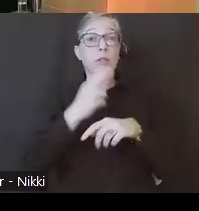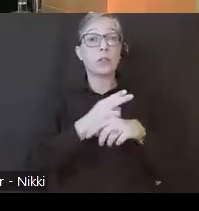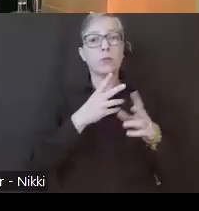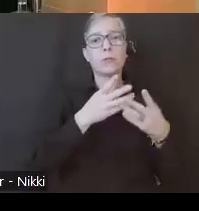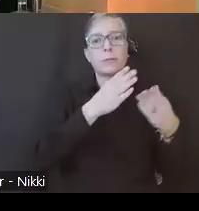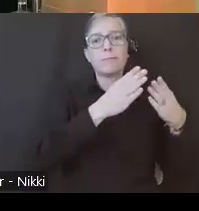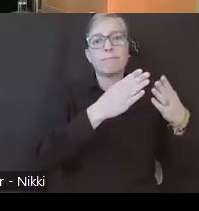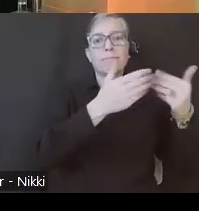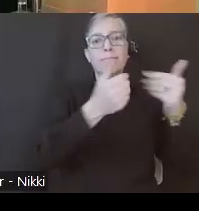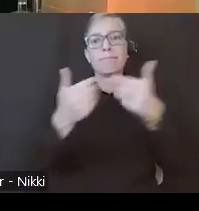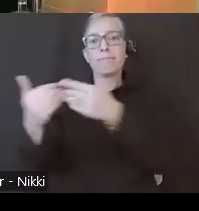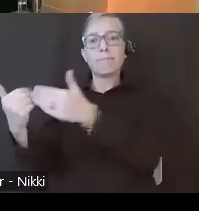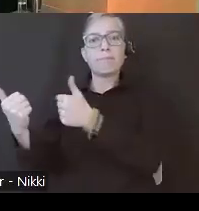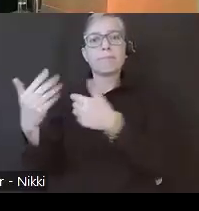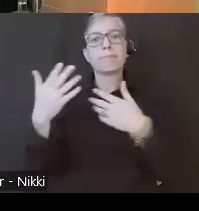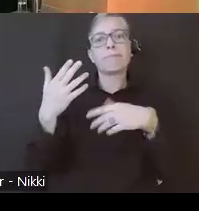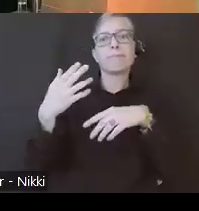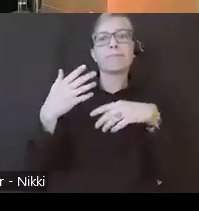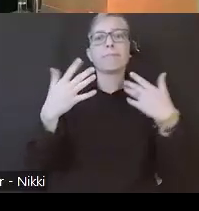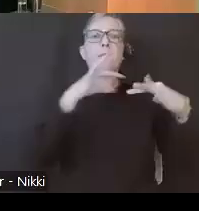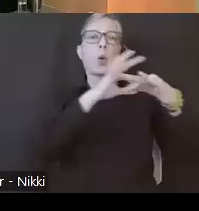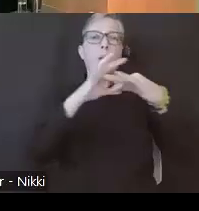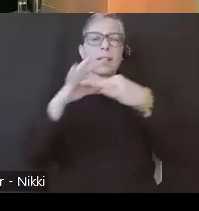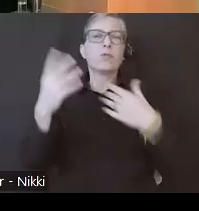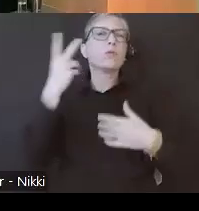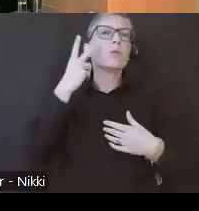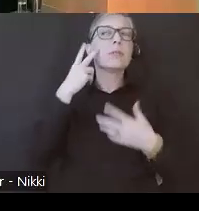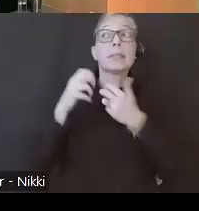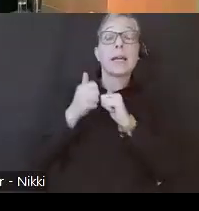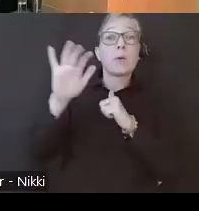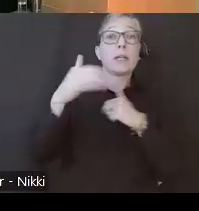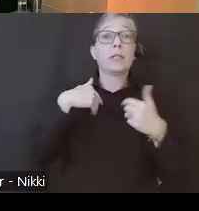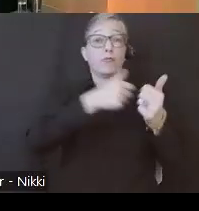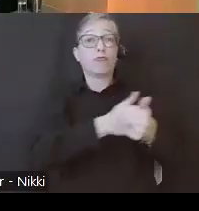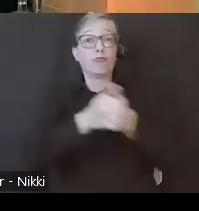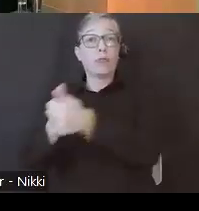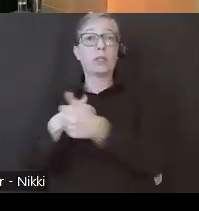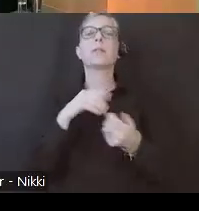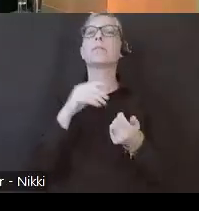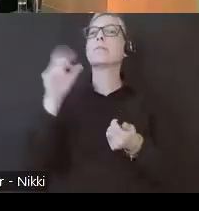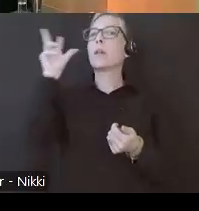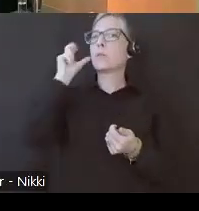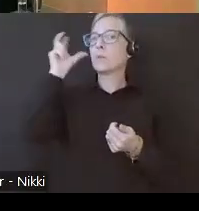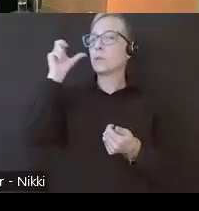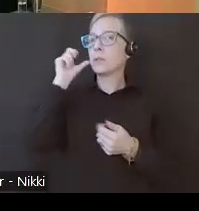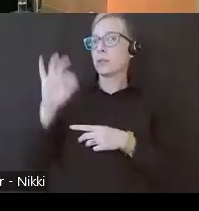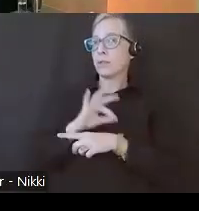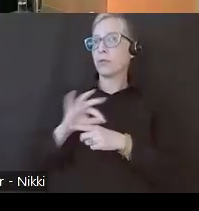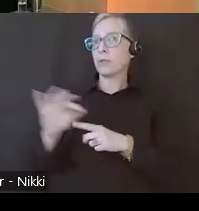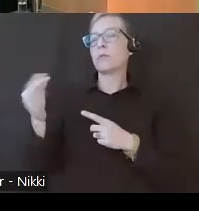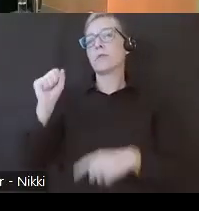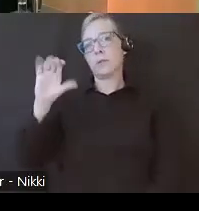how well the cortical activity is tracking acoustic features specifically, so the spectrogram, which includes things